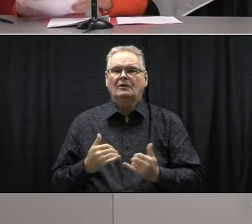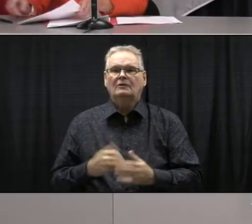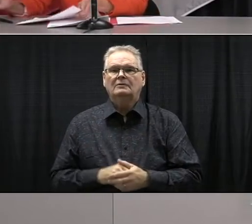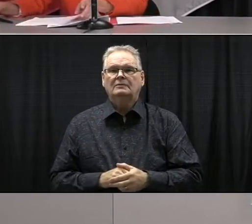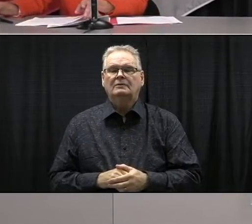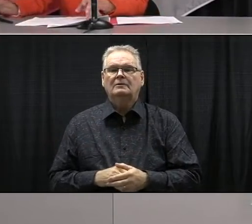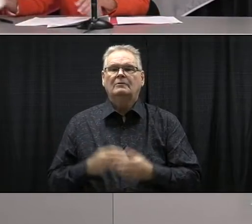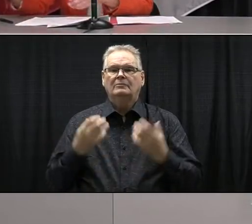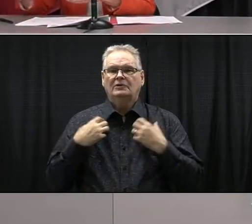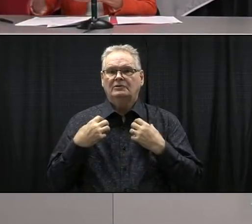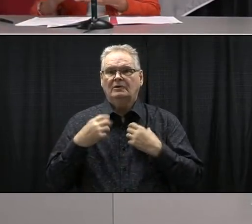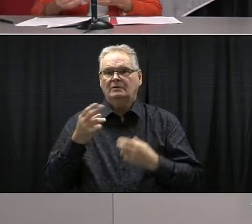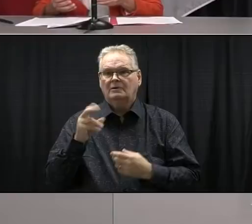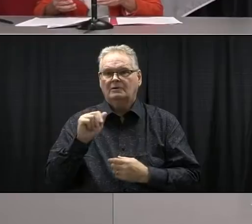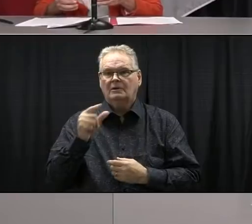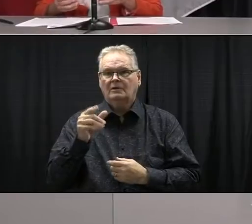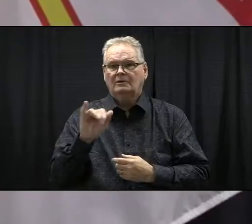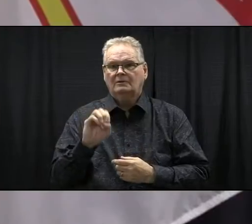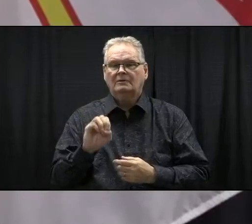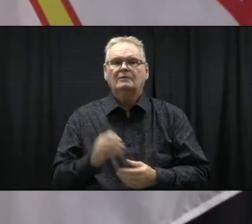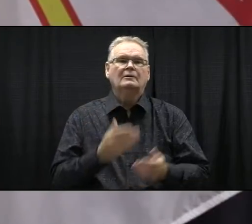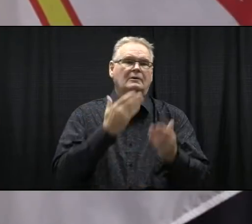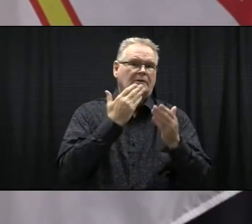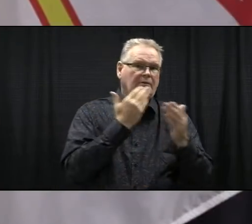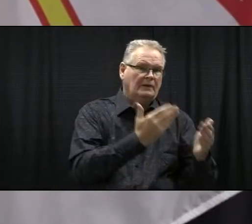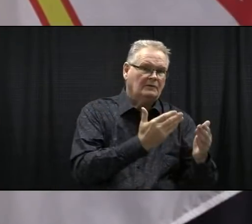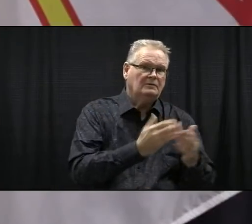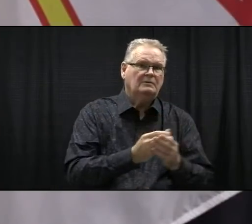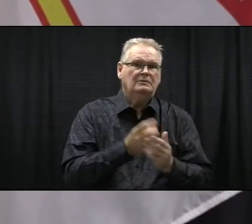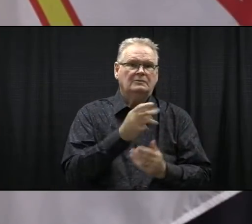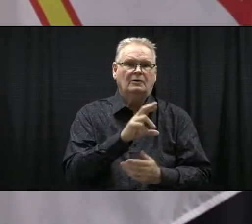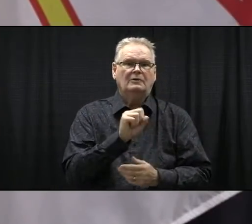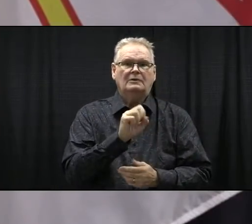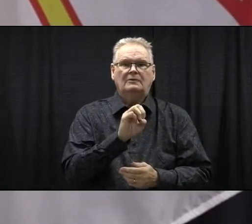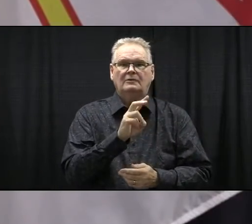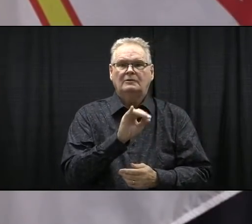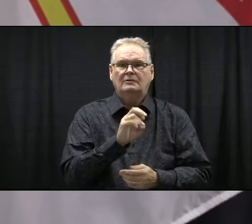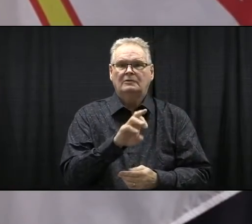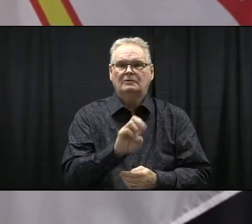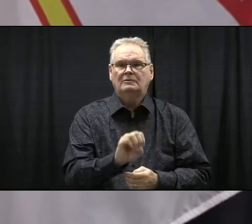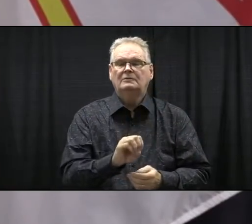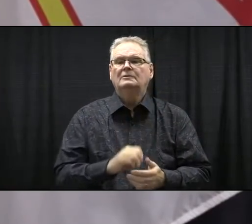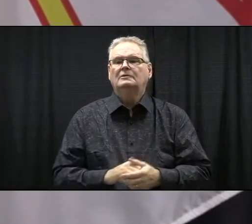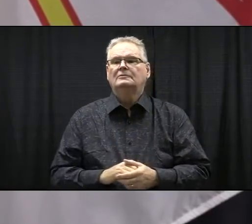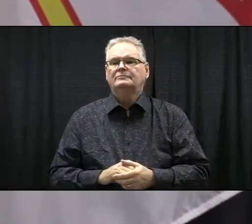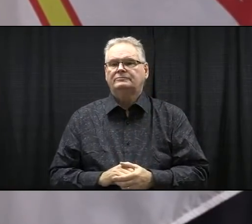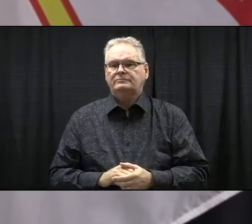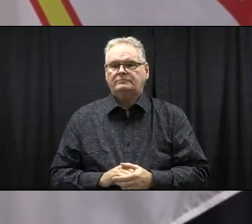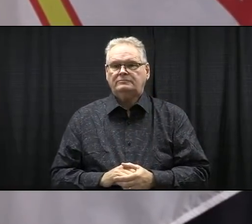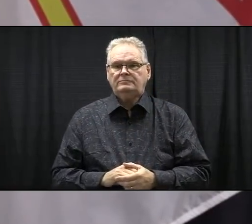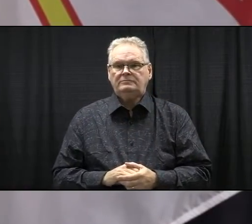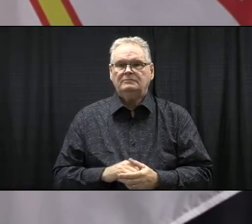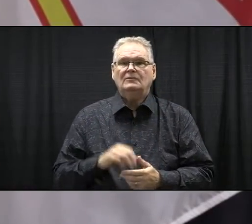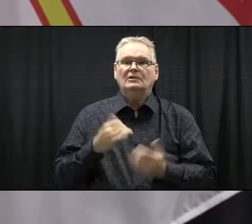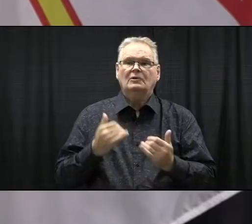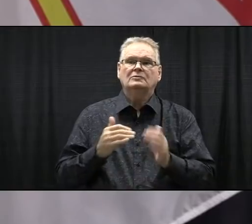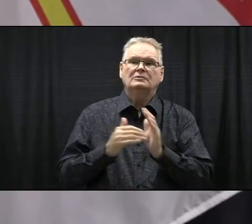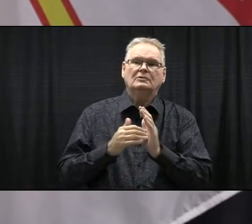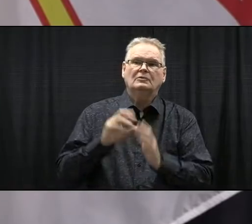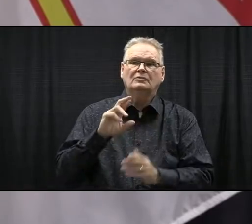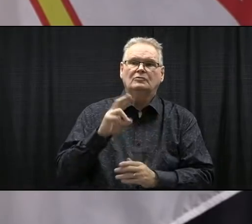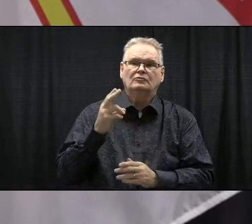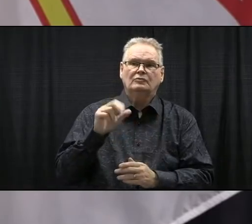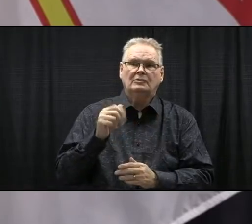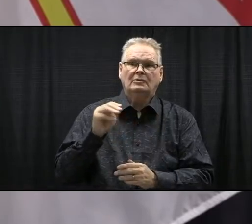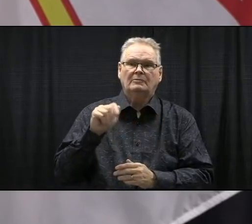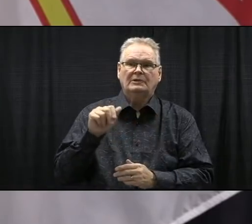Thank you very much, Dr. Sevier. Dr. Rahman has been working diligently with his team since the start of the